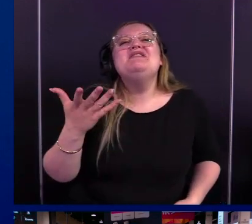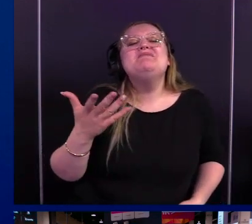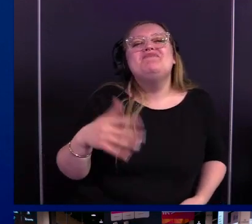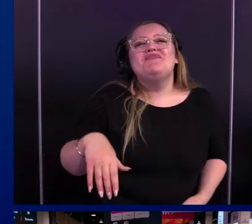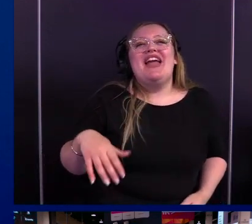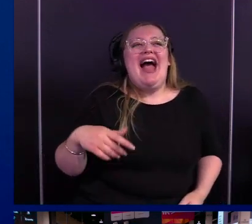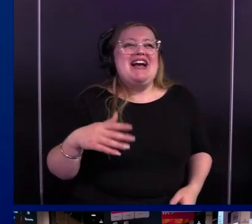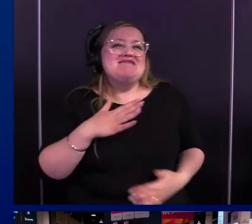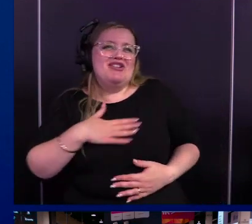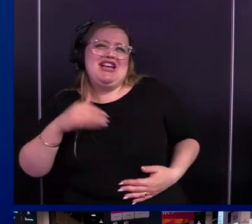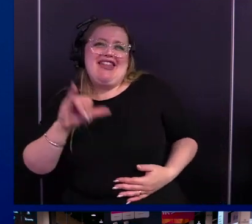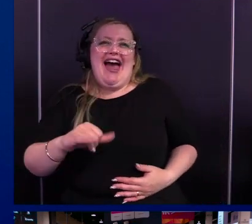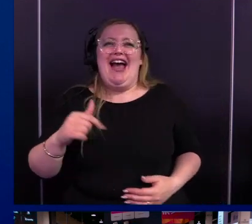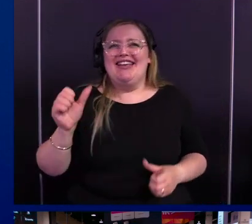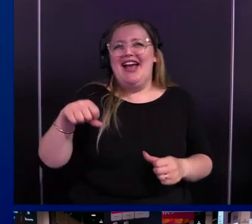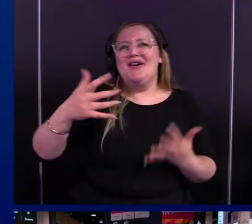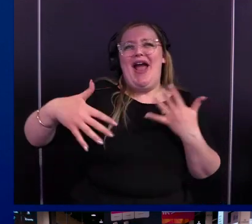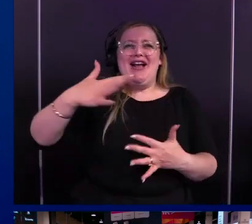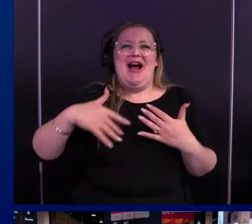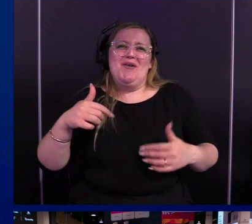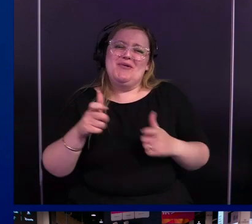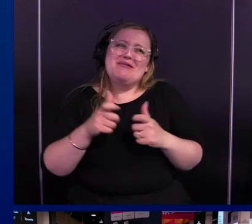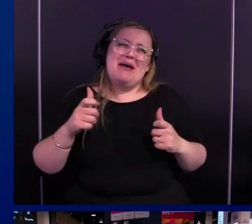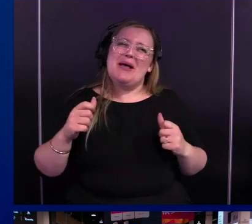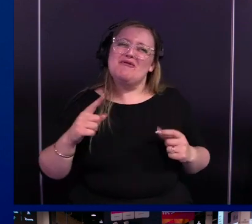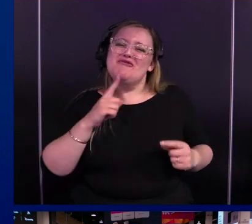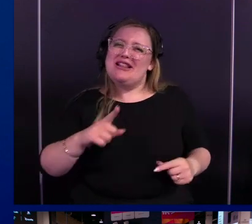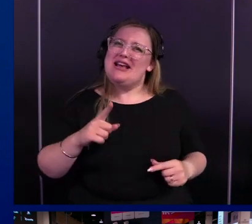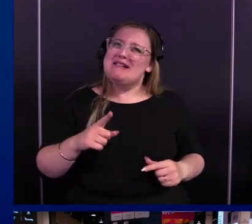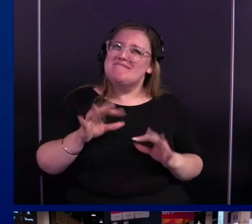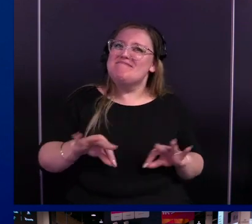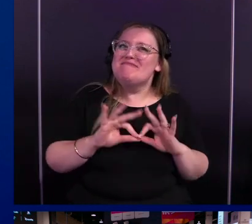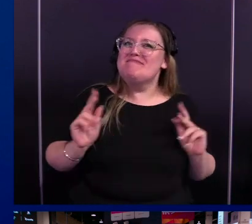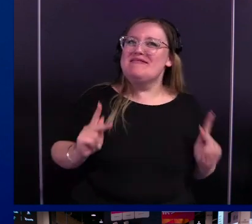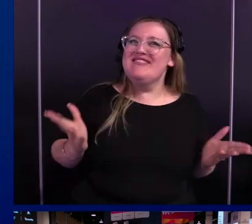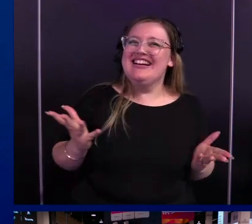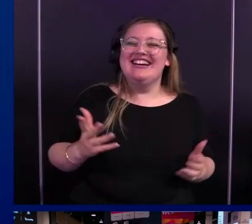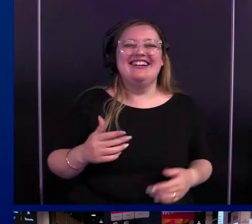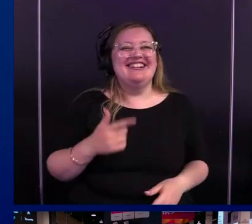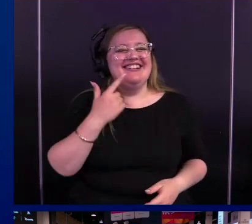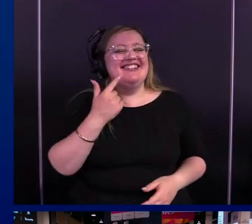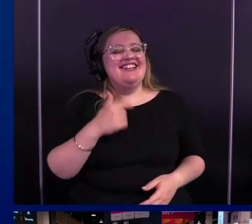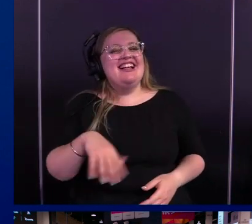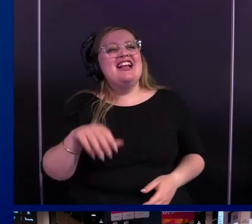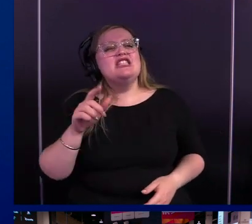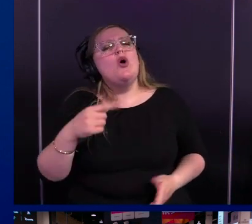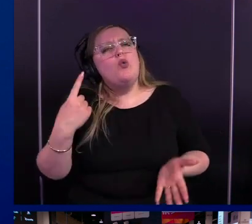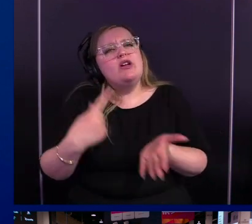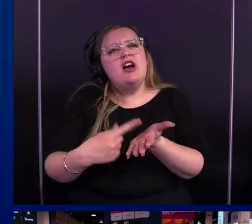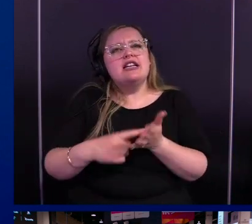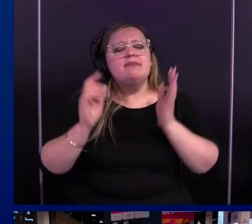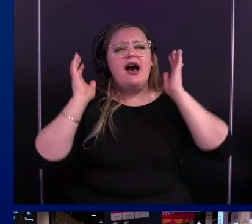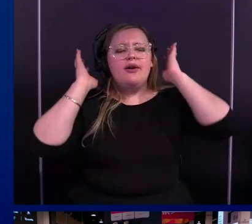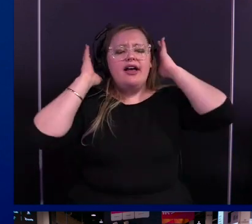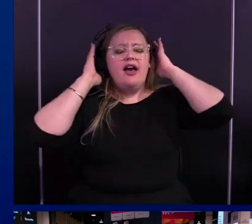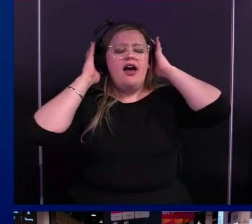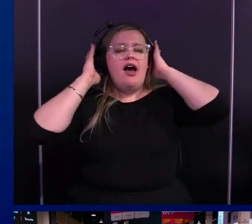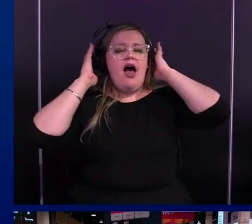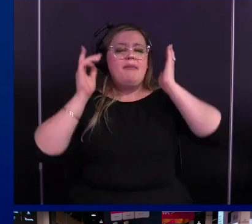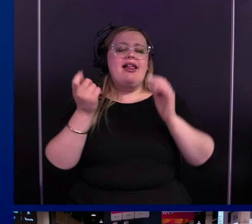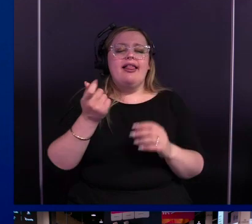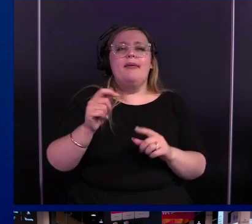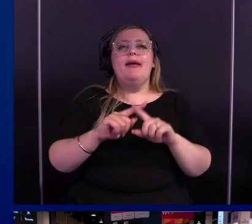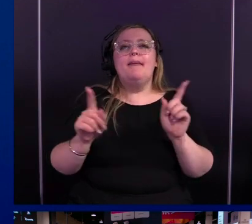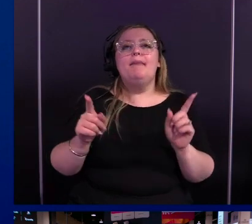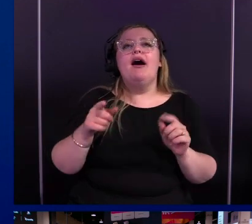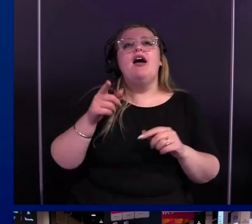some big hitters here. Yeah. So one of the things I do want to point out, we kind of talked about it a little bit, but you can see for the users here as you go in this case,